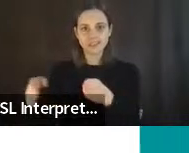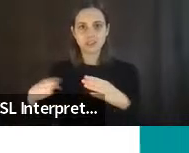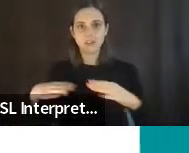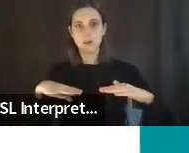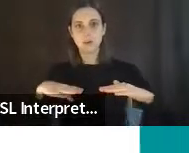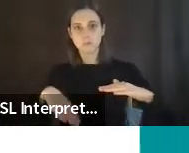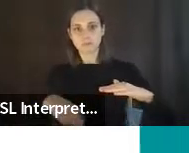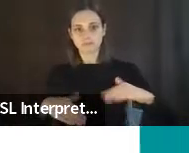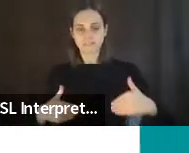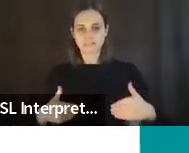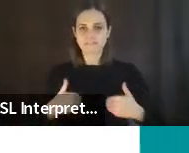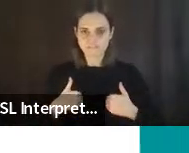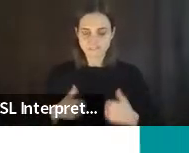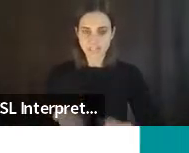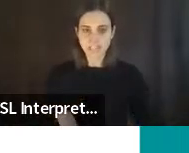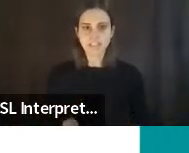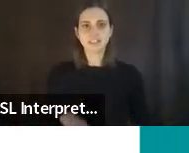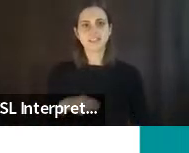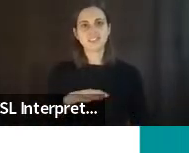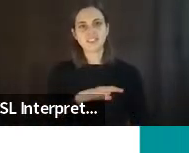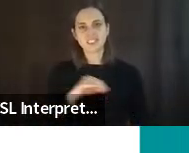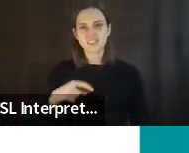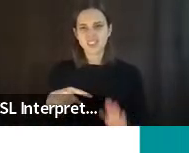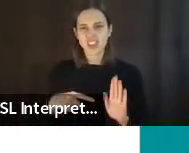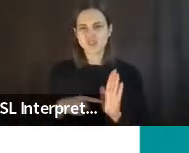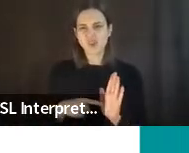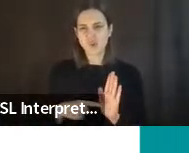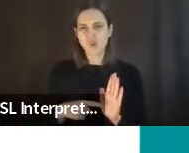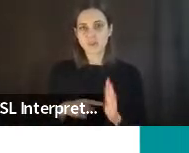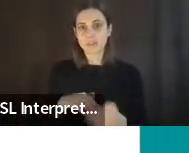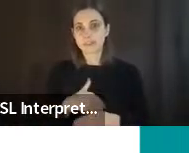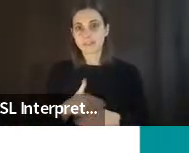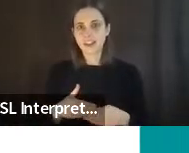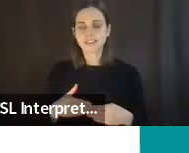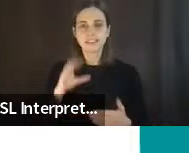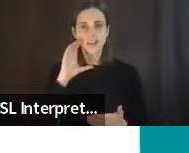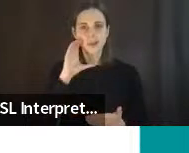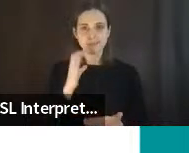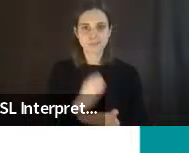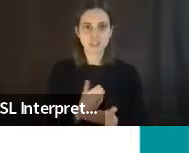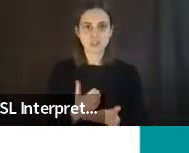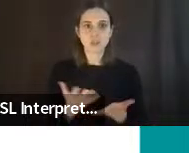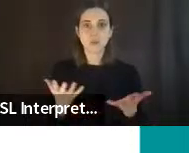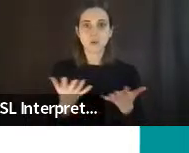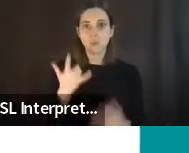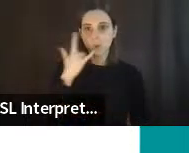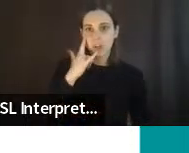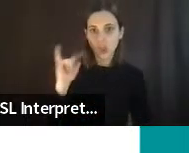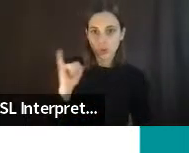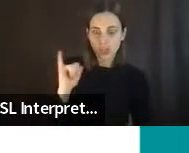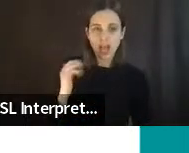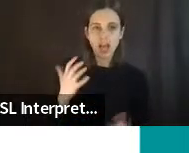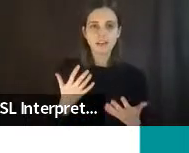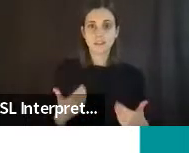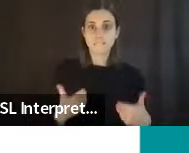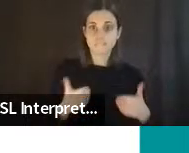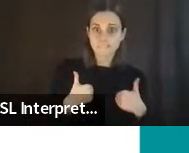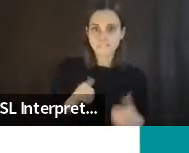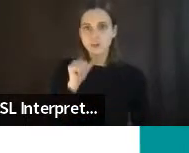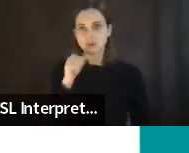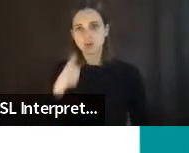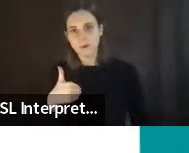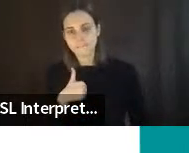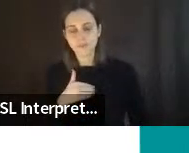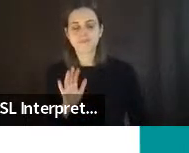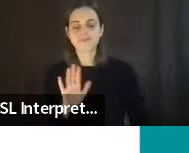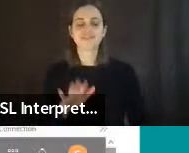metro region where they exist without aux lanes, what has to happen, and with aux lanes, how it kind of works. So we have a video to show you. So